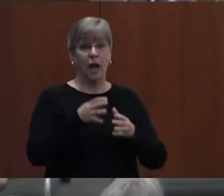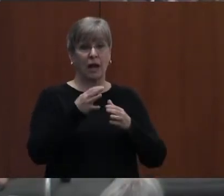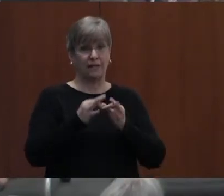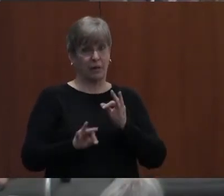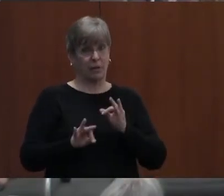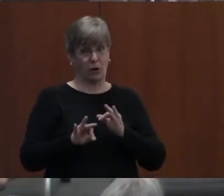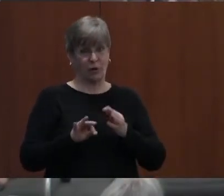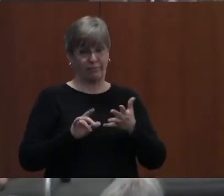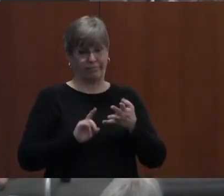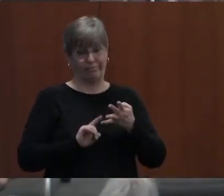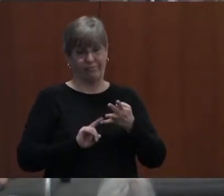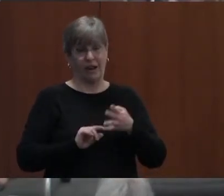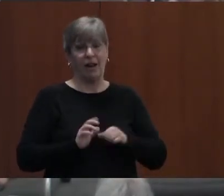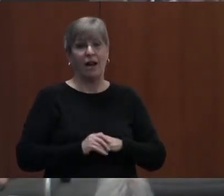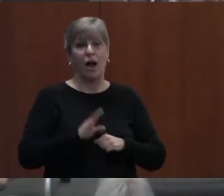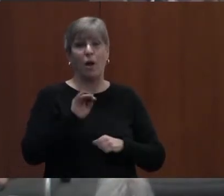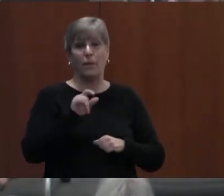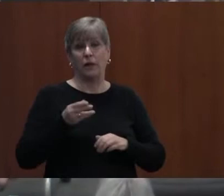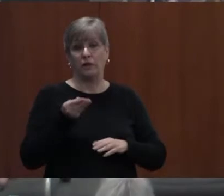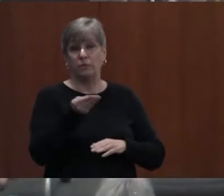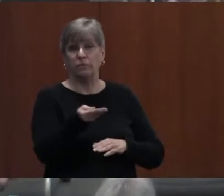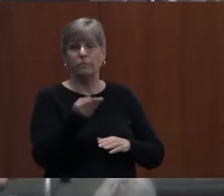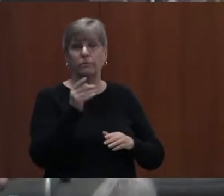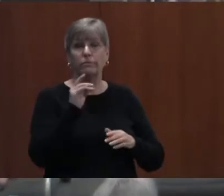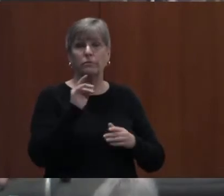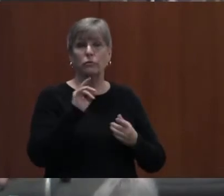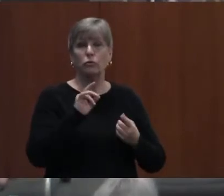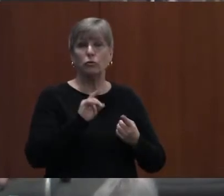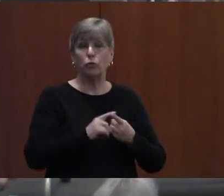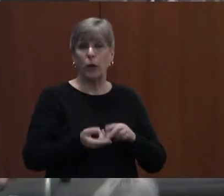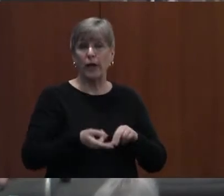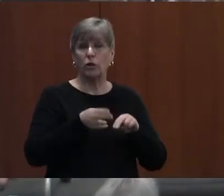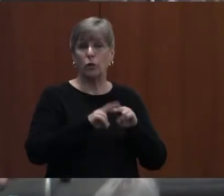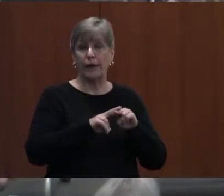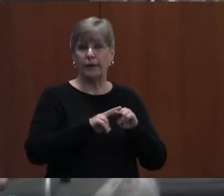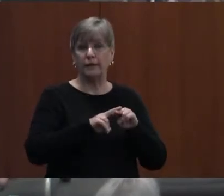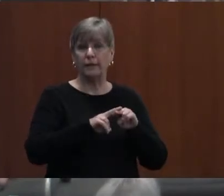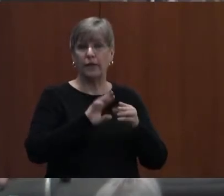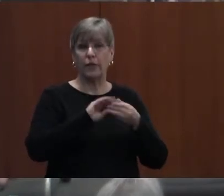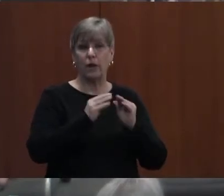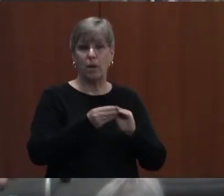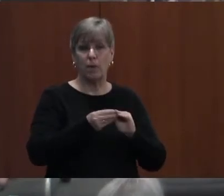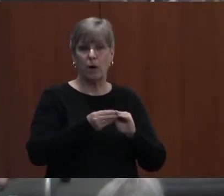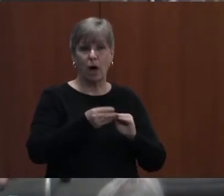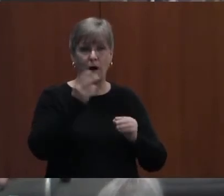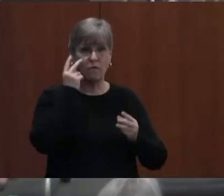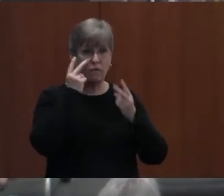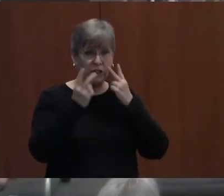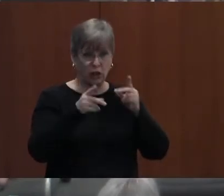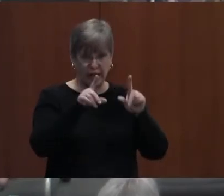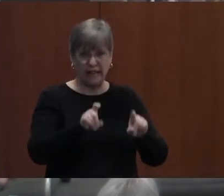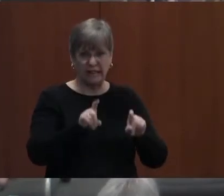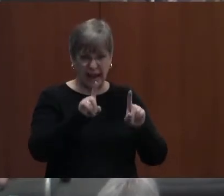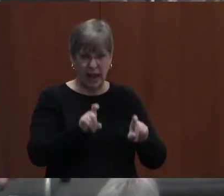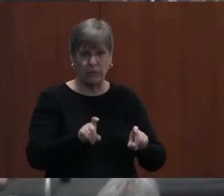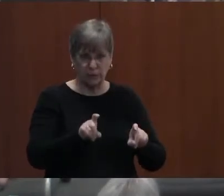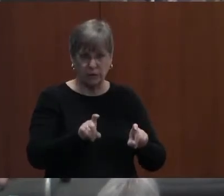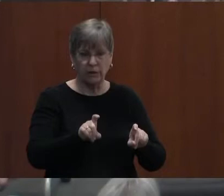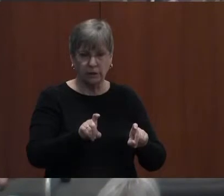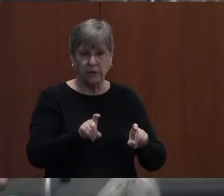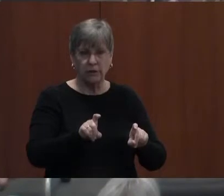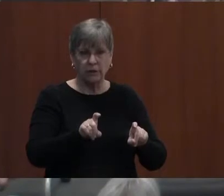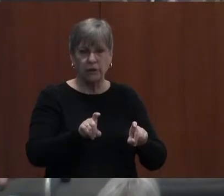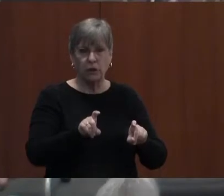one, there's a bill in to increase the number of vision exams. Right